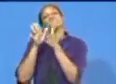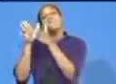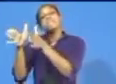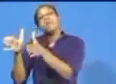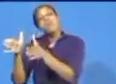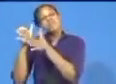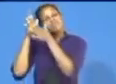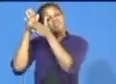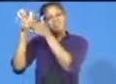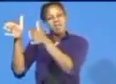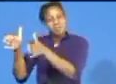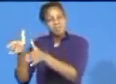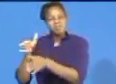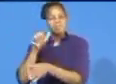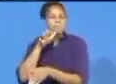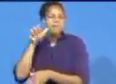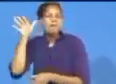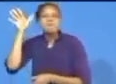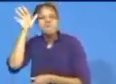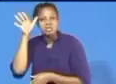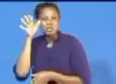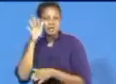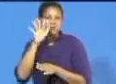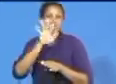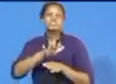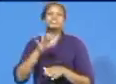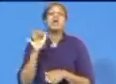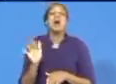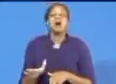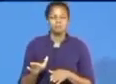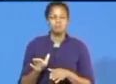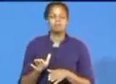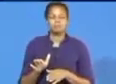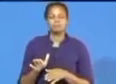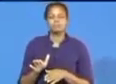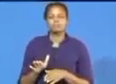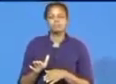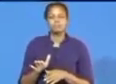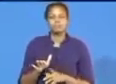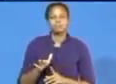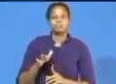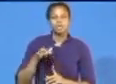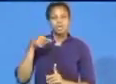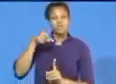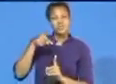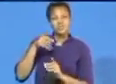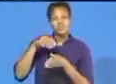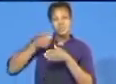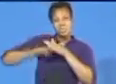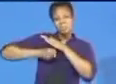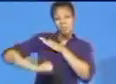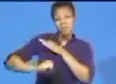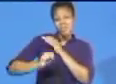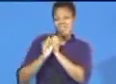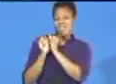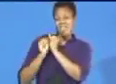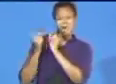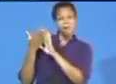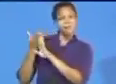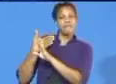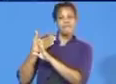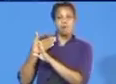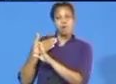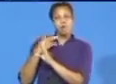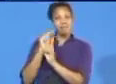grandparents and parents of a child. The child was born long before